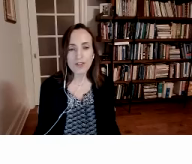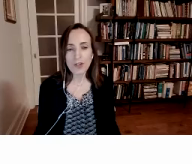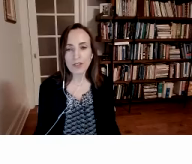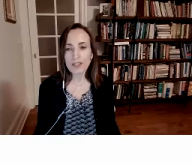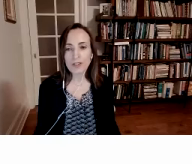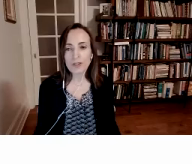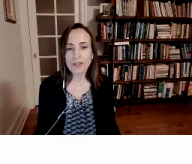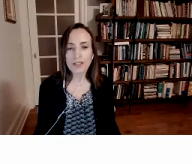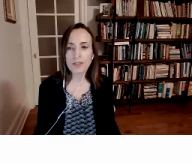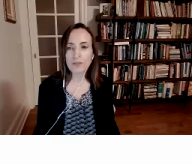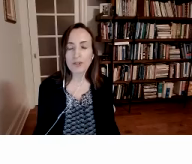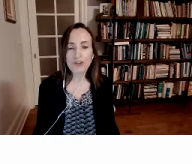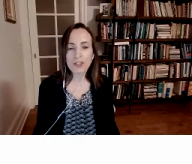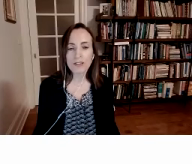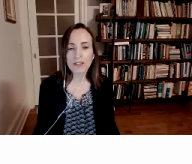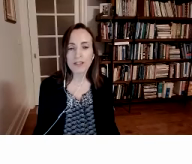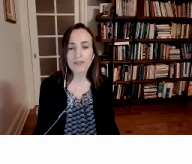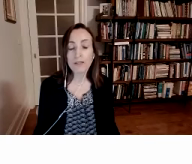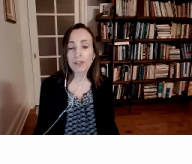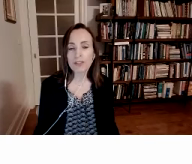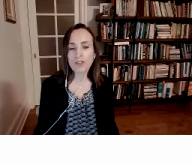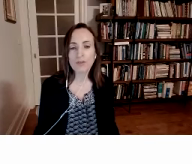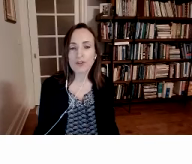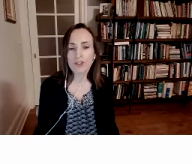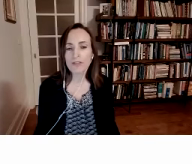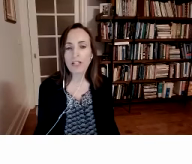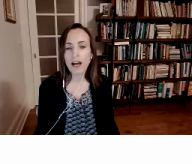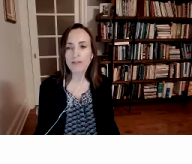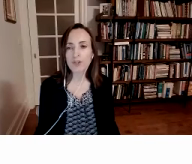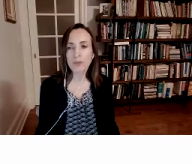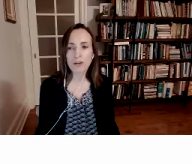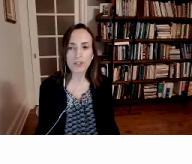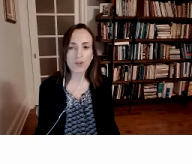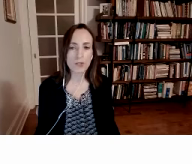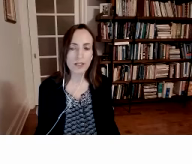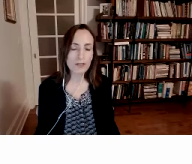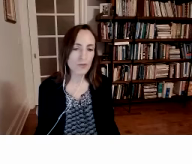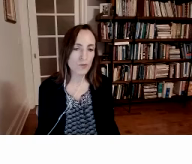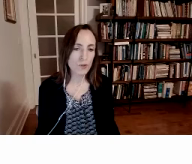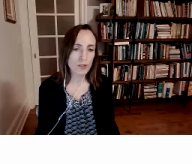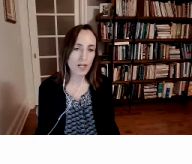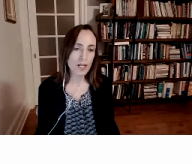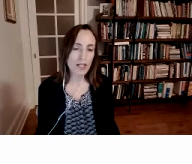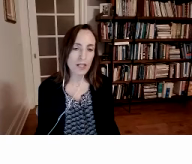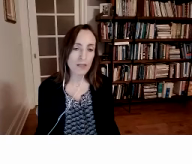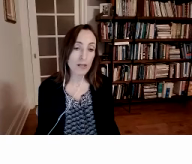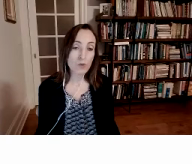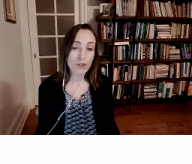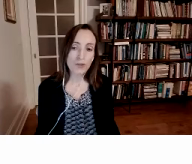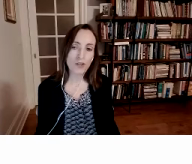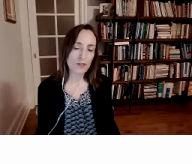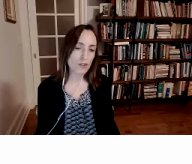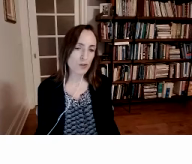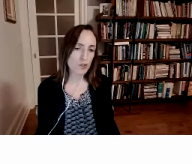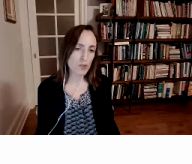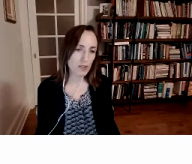this is showing you the distribution, the empirical distribution of the average prominence ratings by